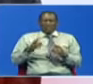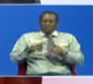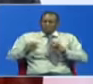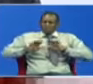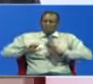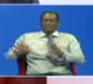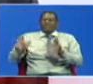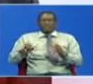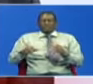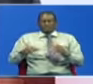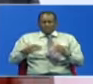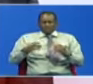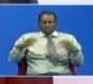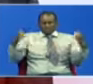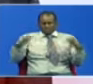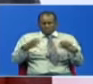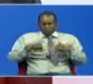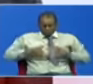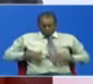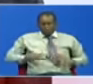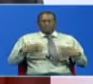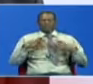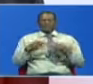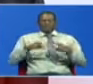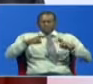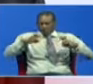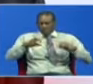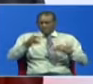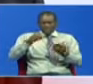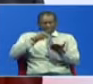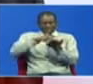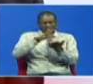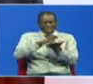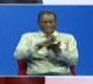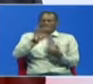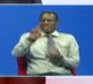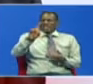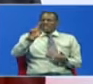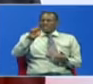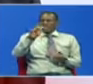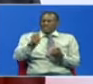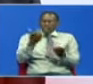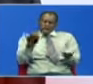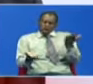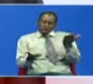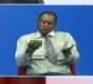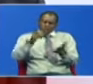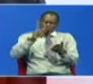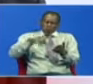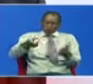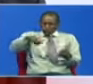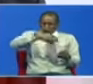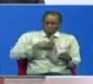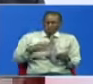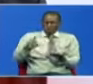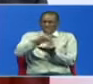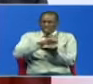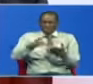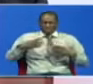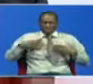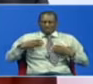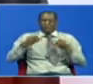Division of Reproductive Health to look at the data and compare it with what we have in the District Health Information